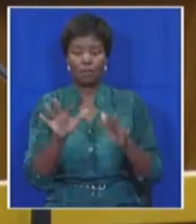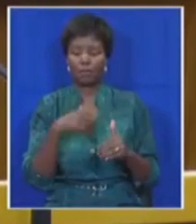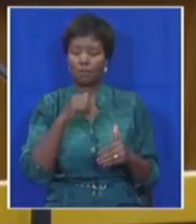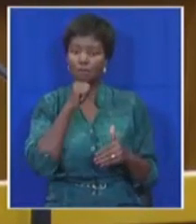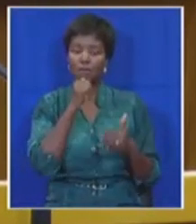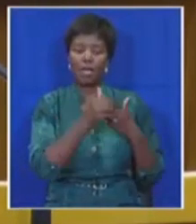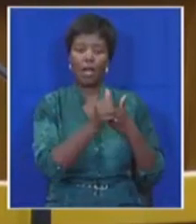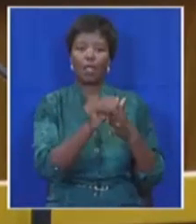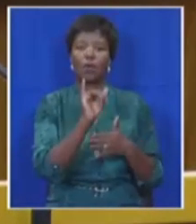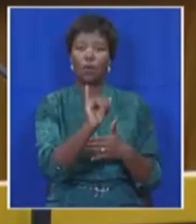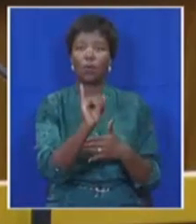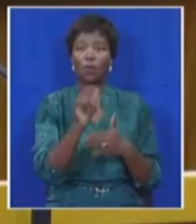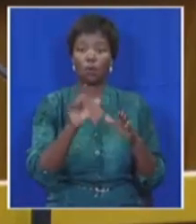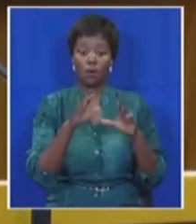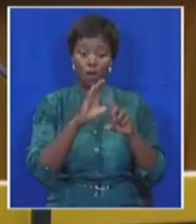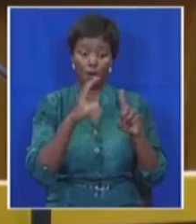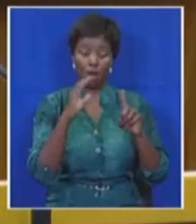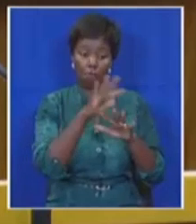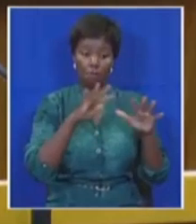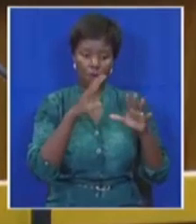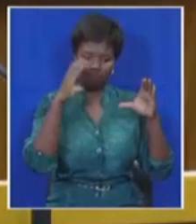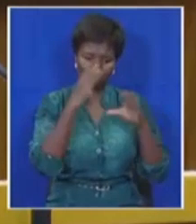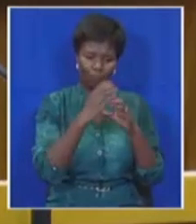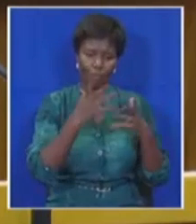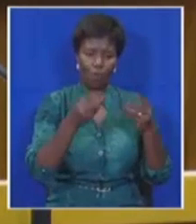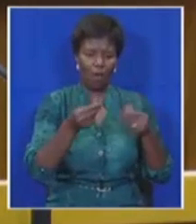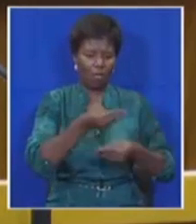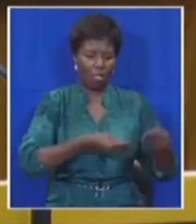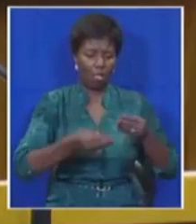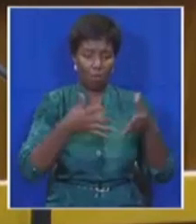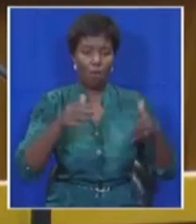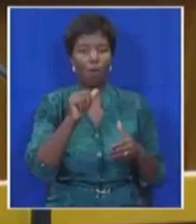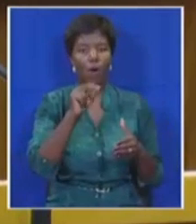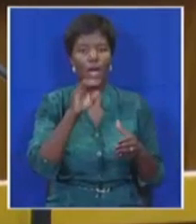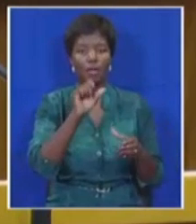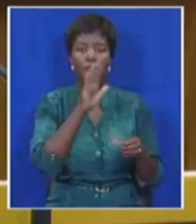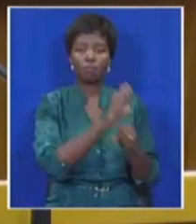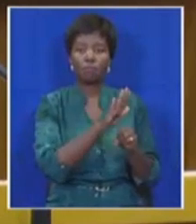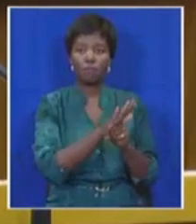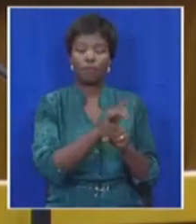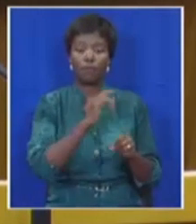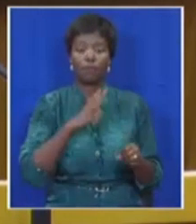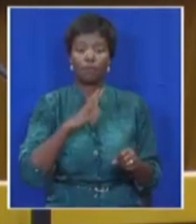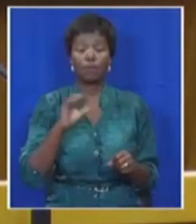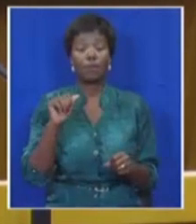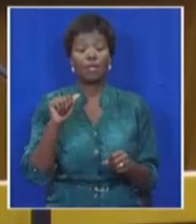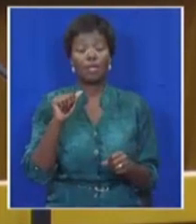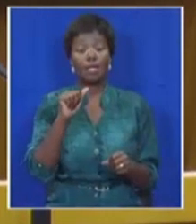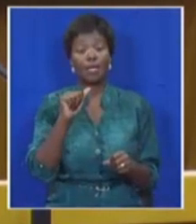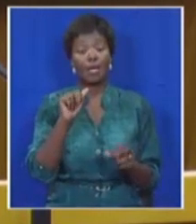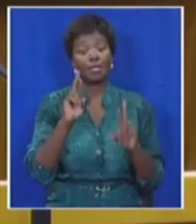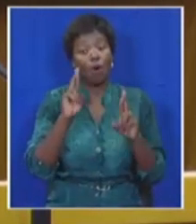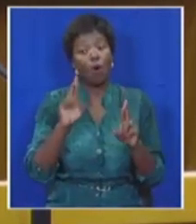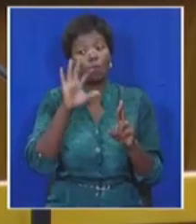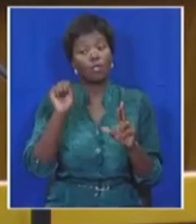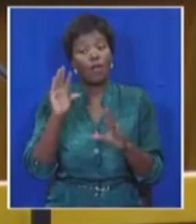of stealing money is deeply entrenched in this organization. The only hope South Africa has is to vote out the ANC